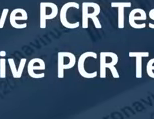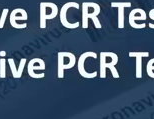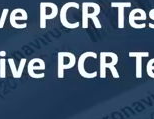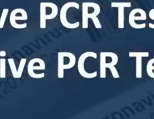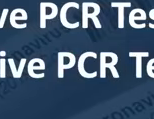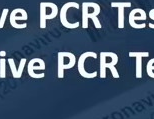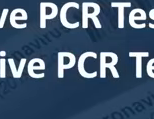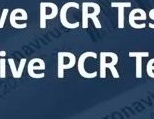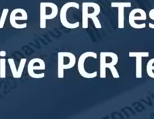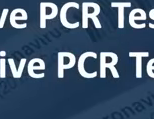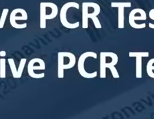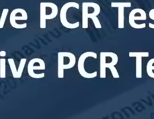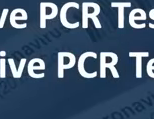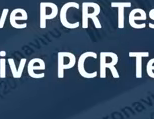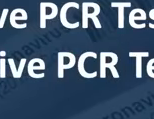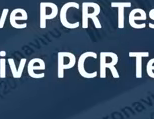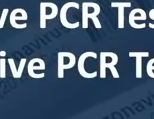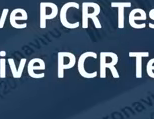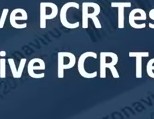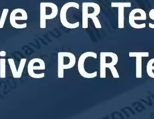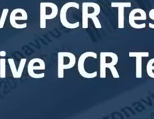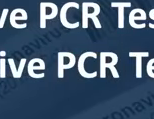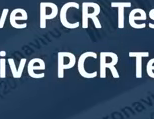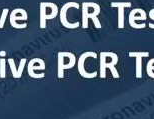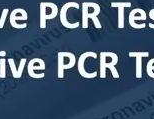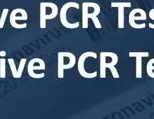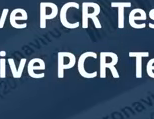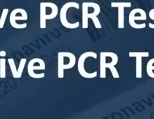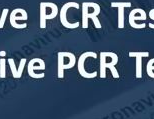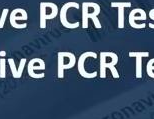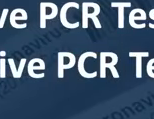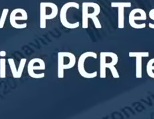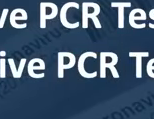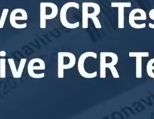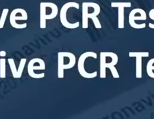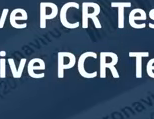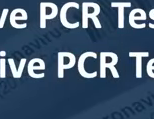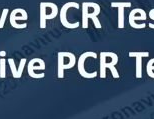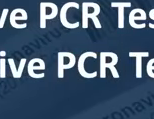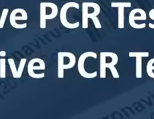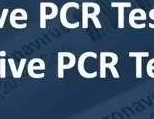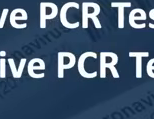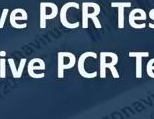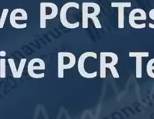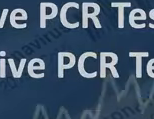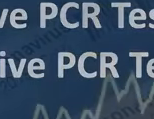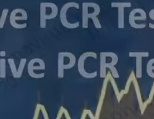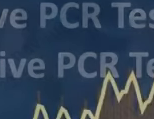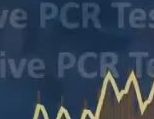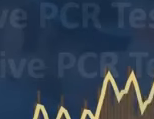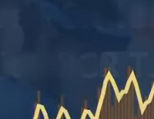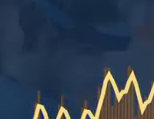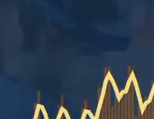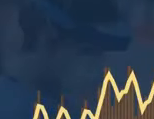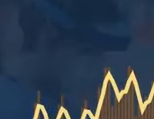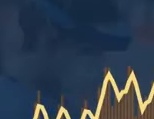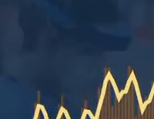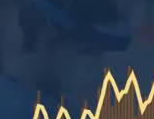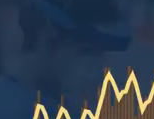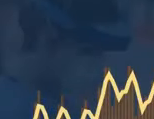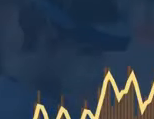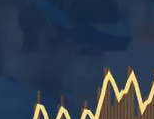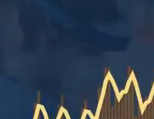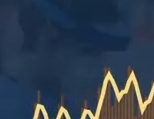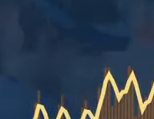through yesterday's report, so all outstanding tests have now been reported out. Positivity rate, which again, it's for